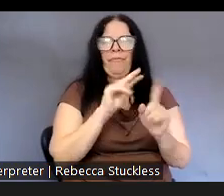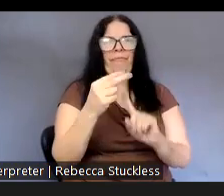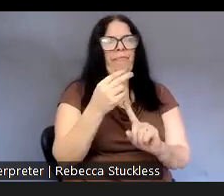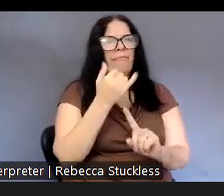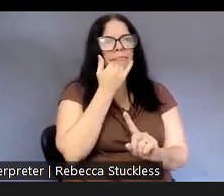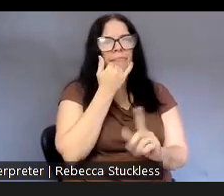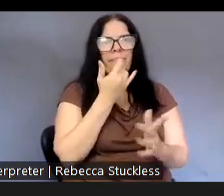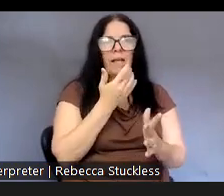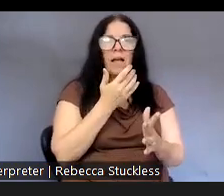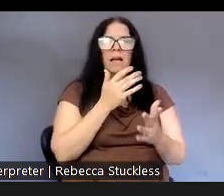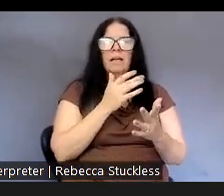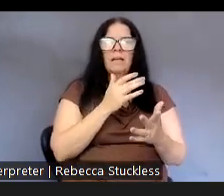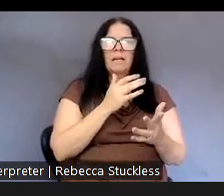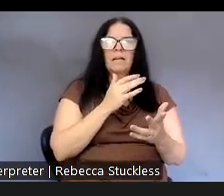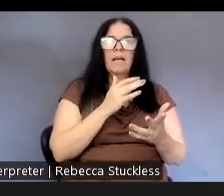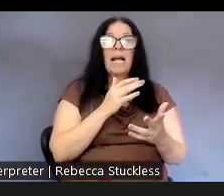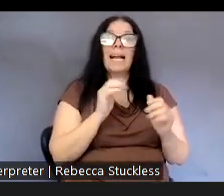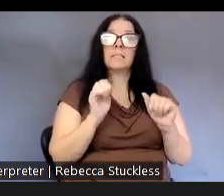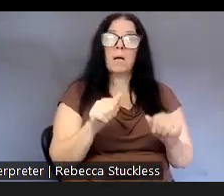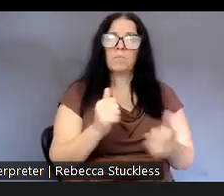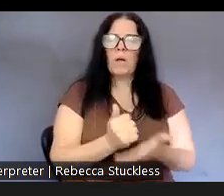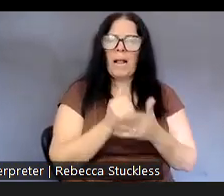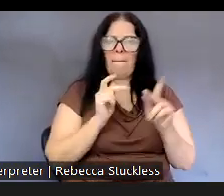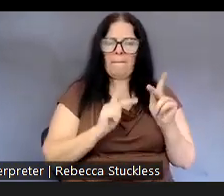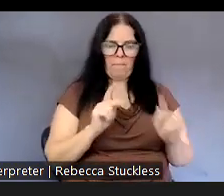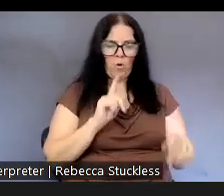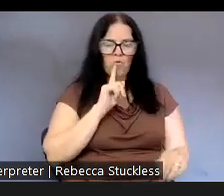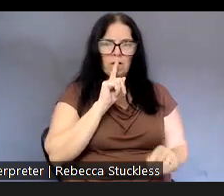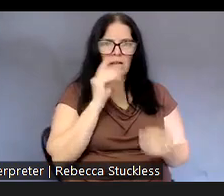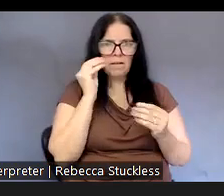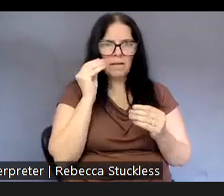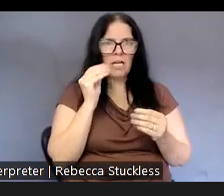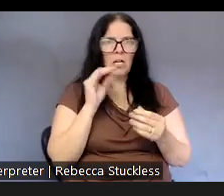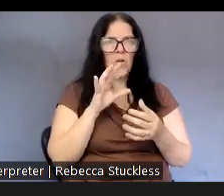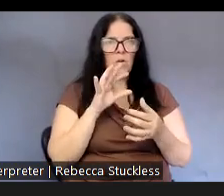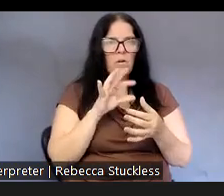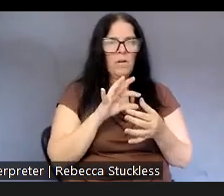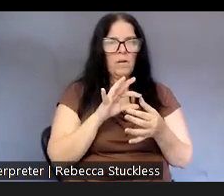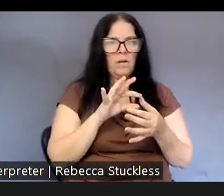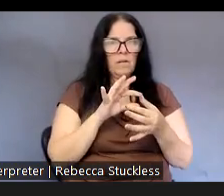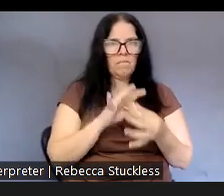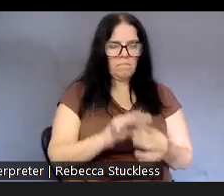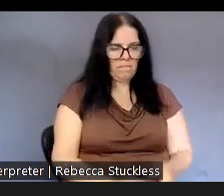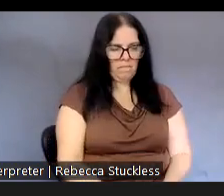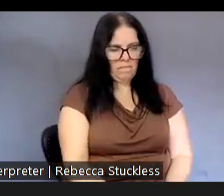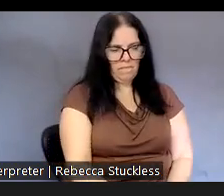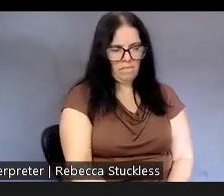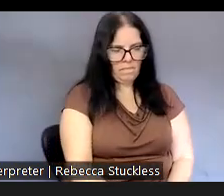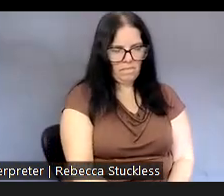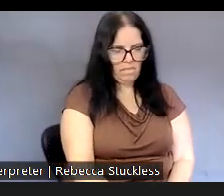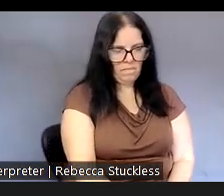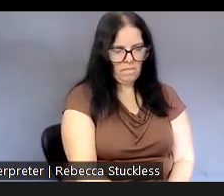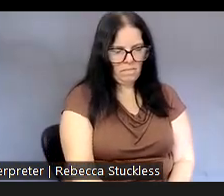possible to help people recognize and replace distorted ways of thinking that are